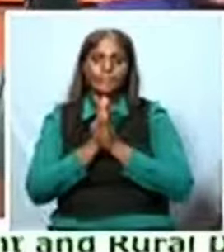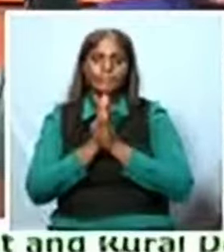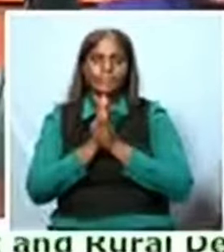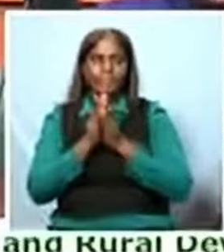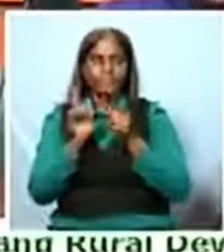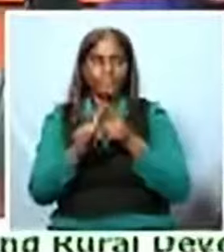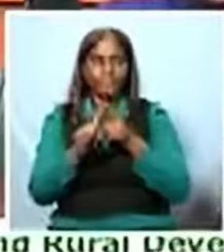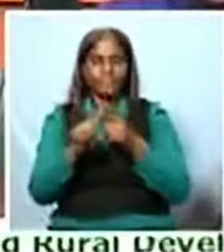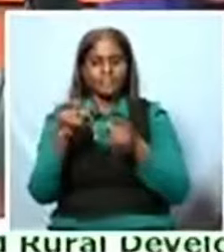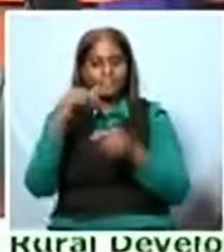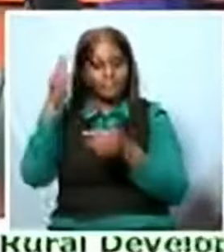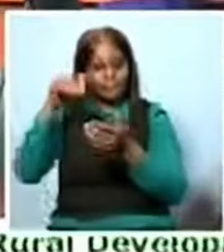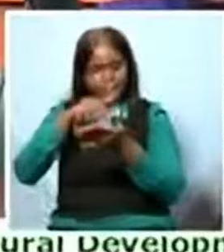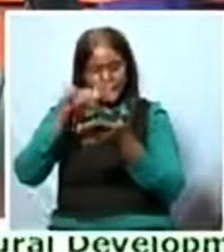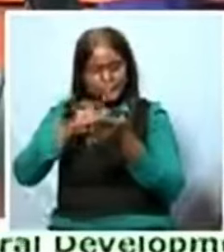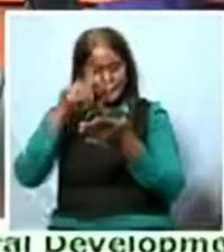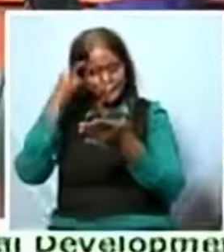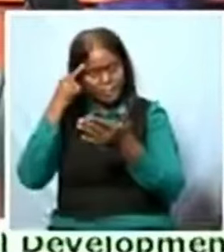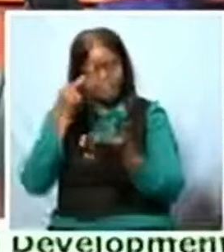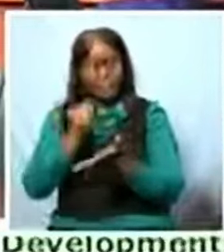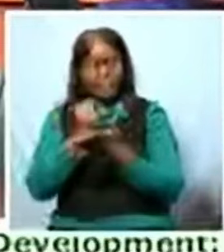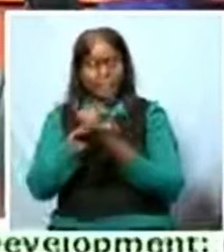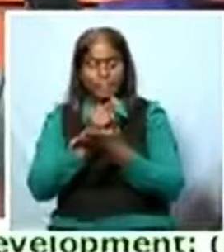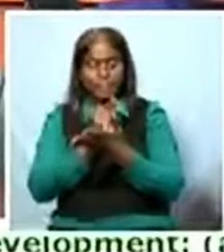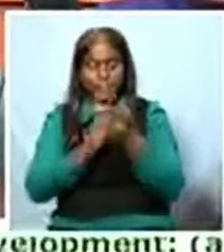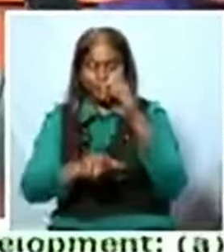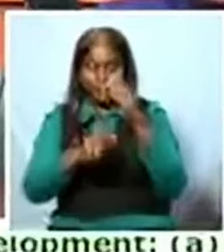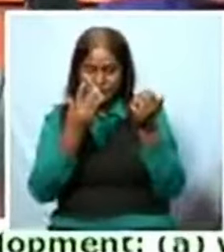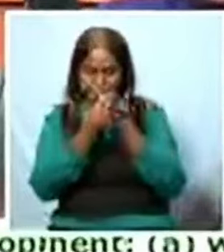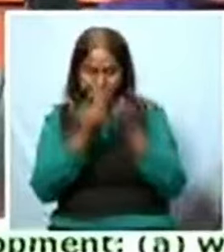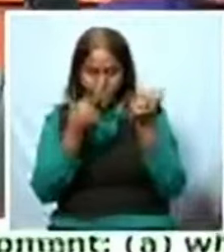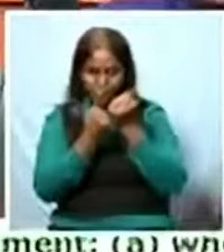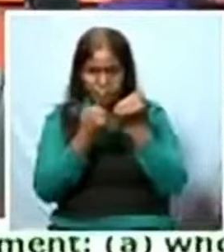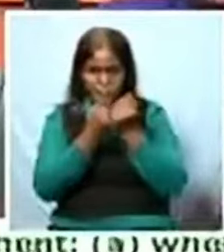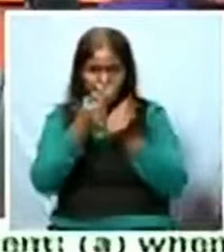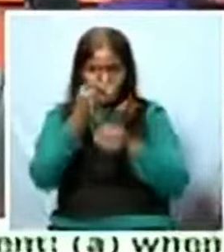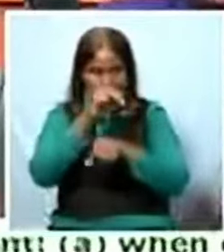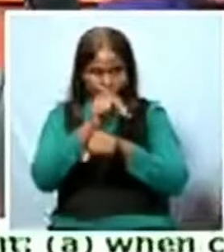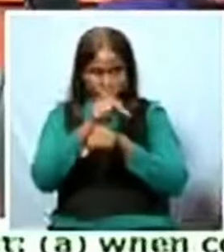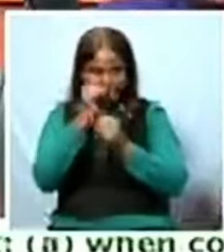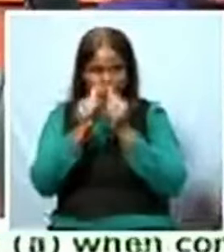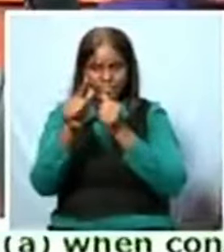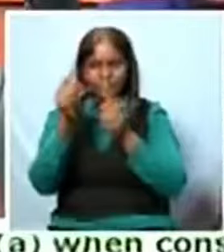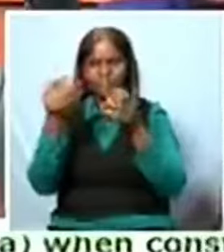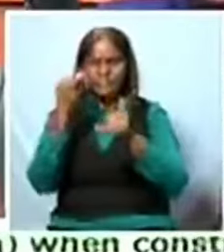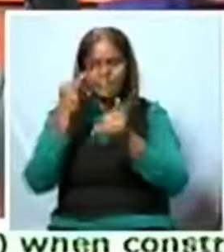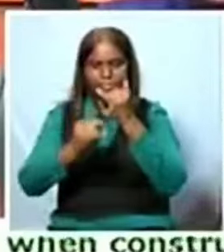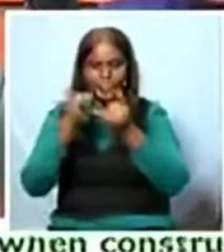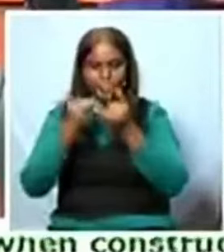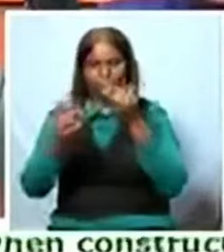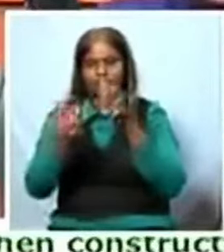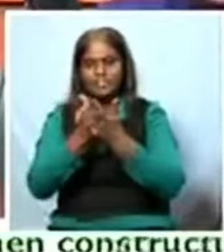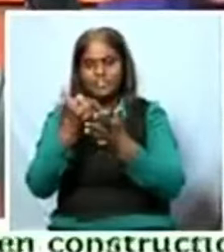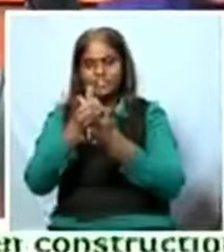to central government to help us fund that project, because it's a completely new project.